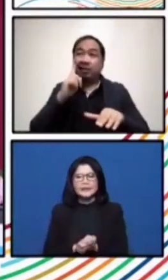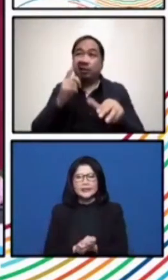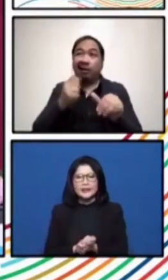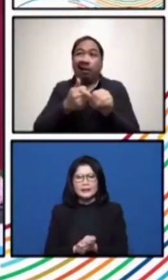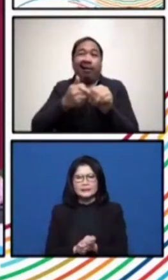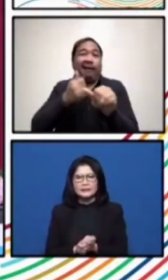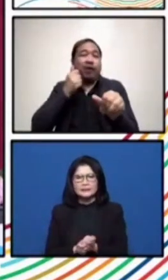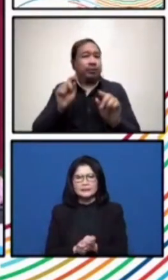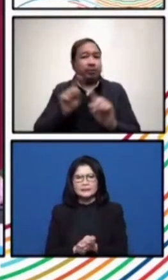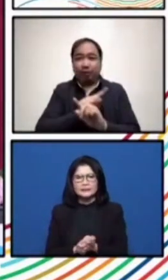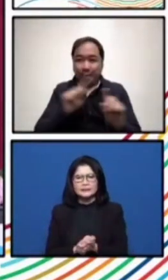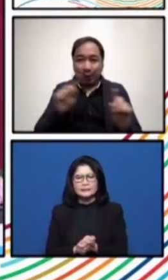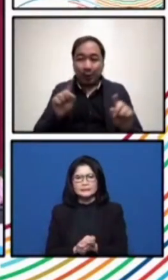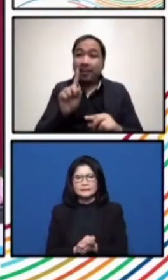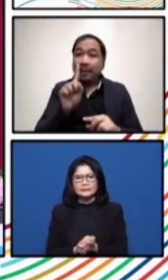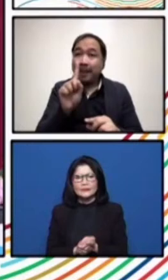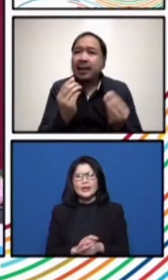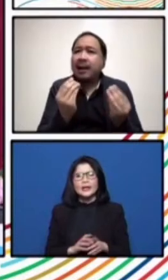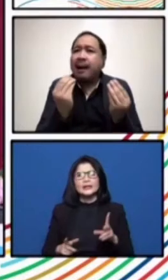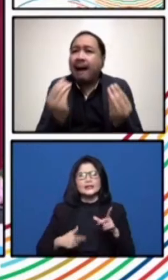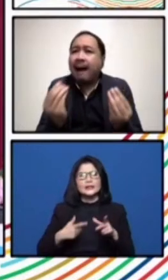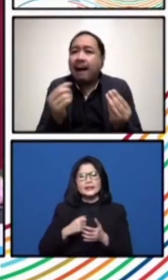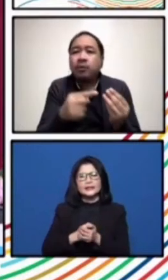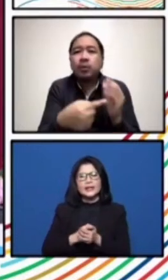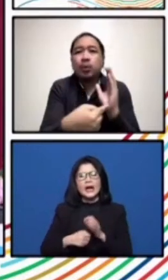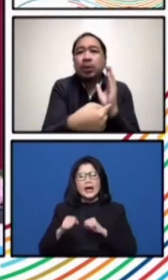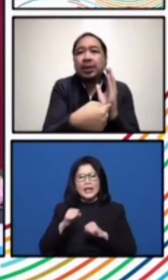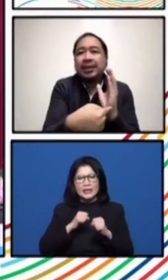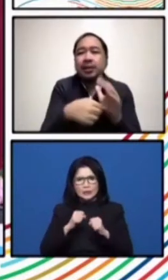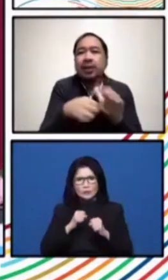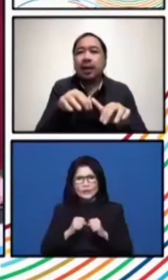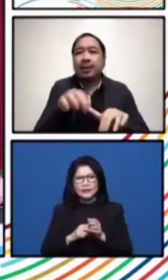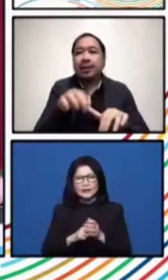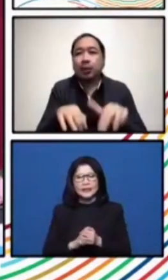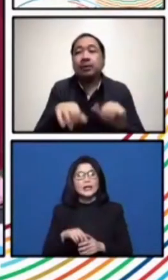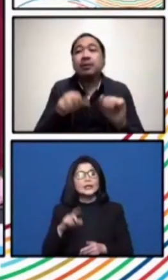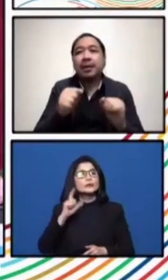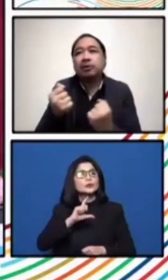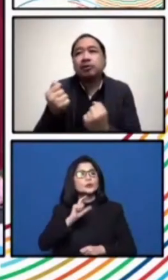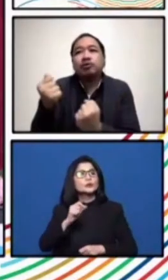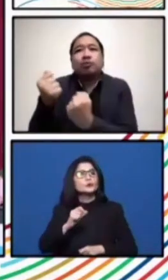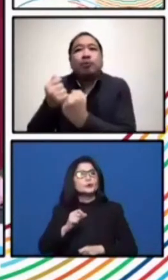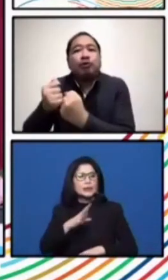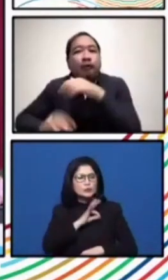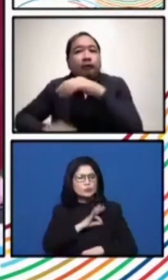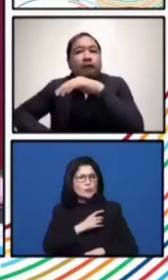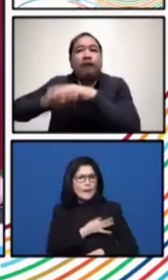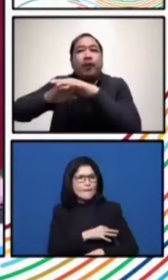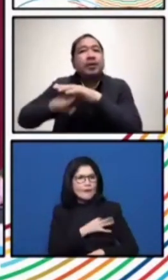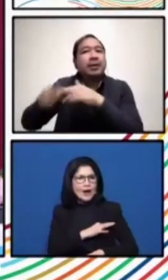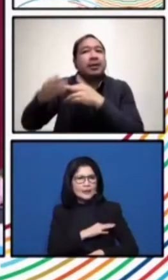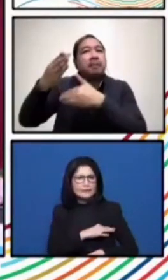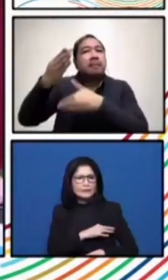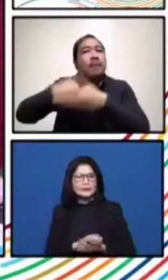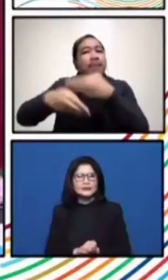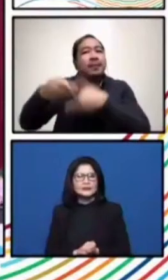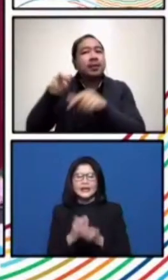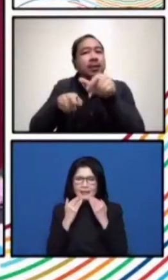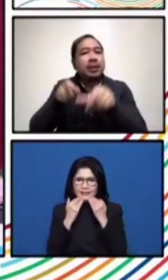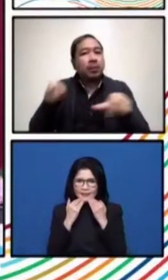work for our benefit thanks to covid-19